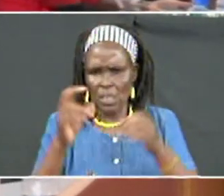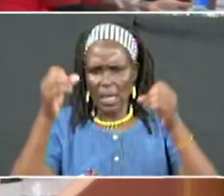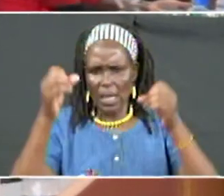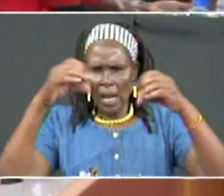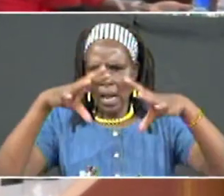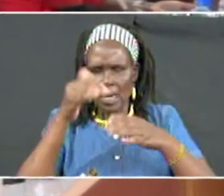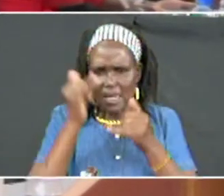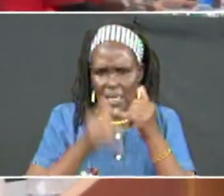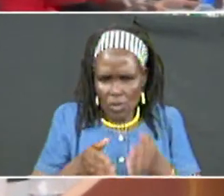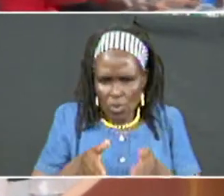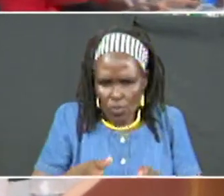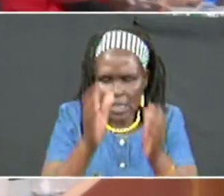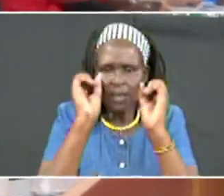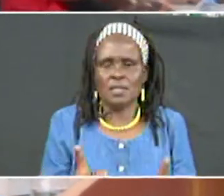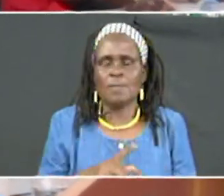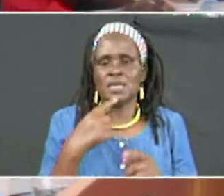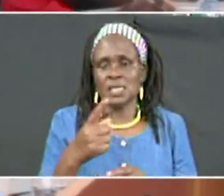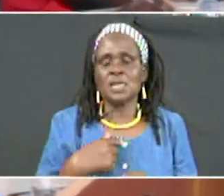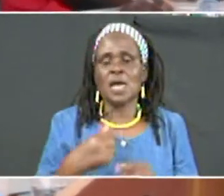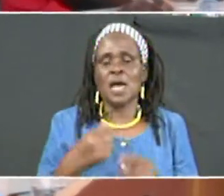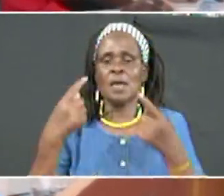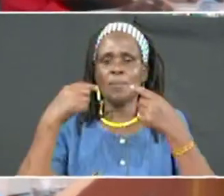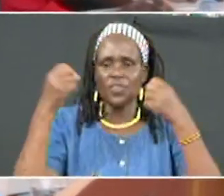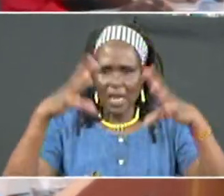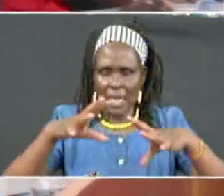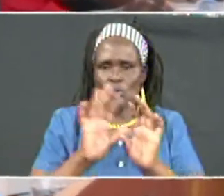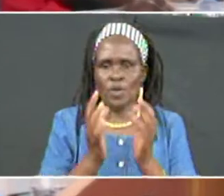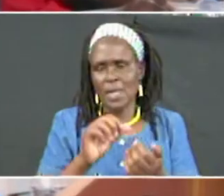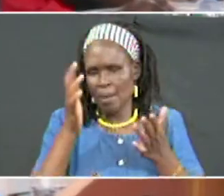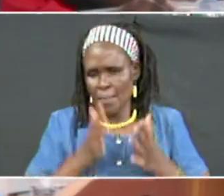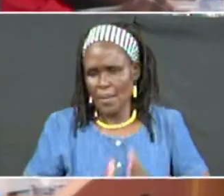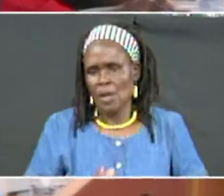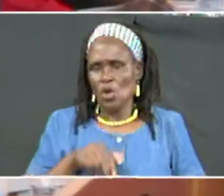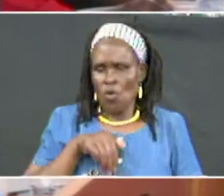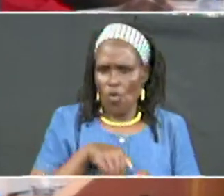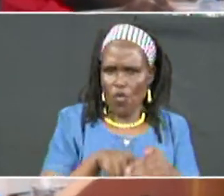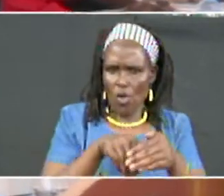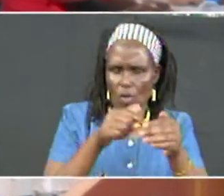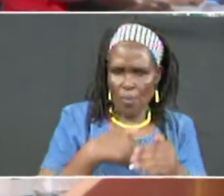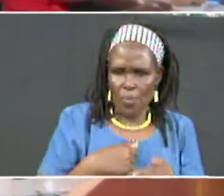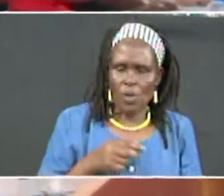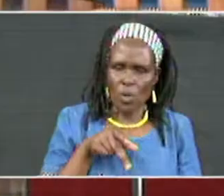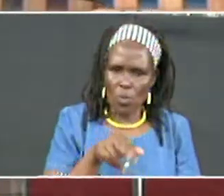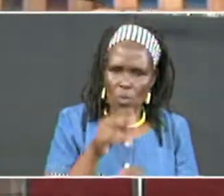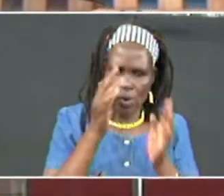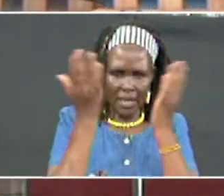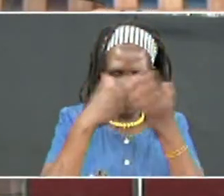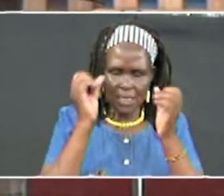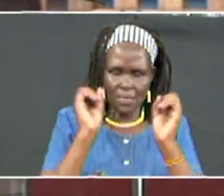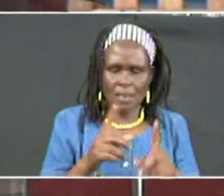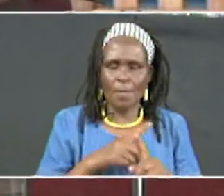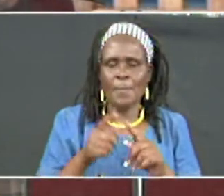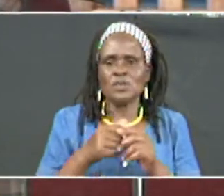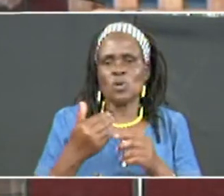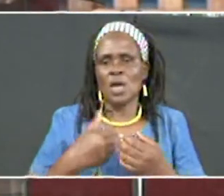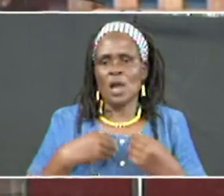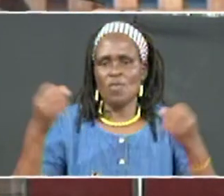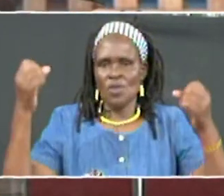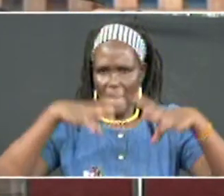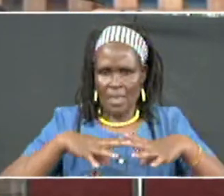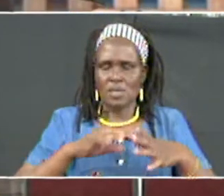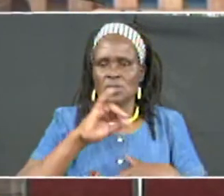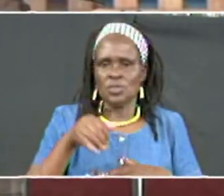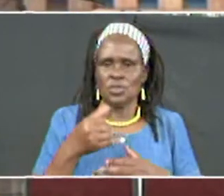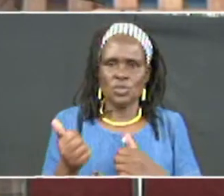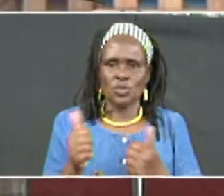I am the light of the world. Whoever follows me will never walk in darkness, but will have the light of life. John 8:12.